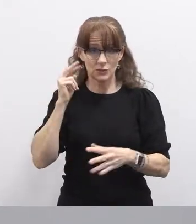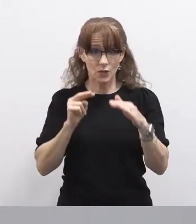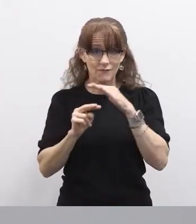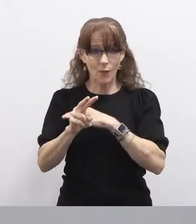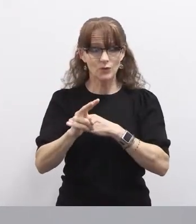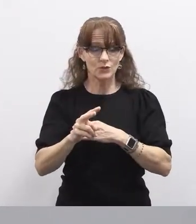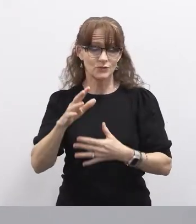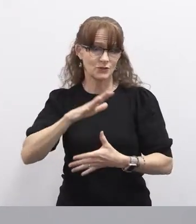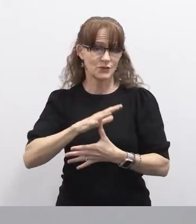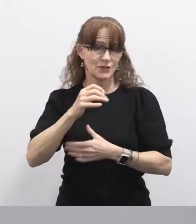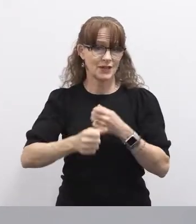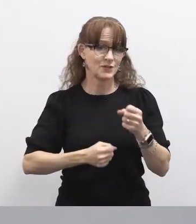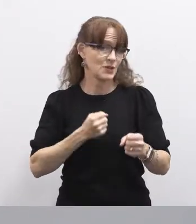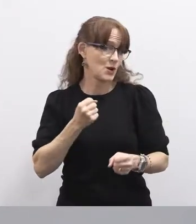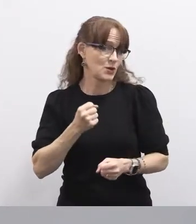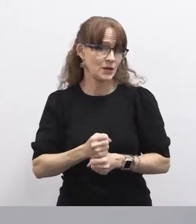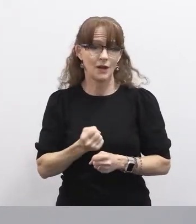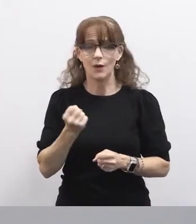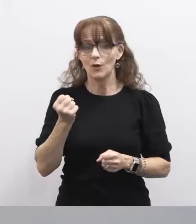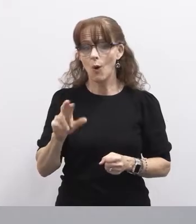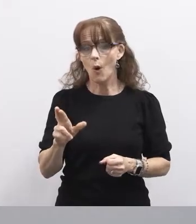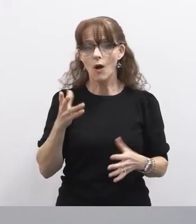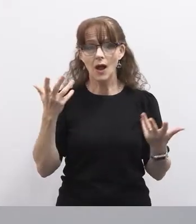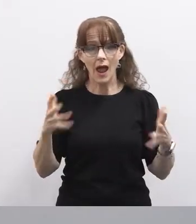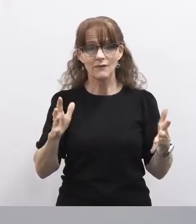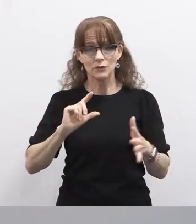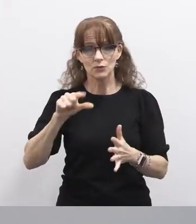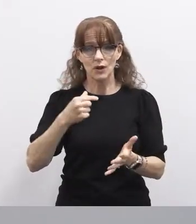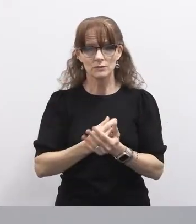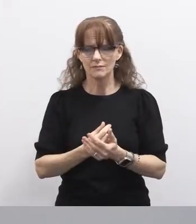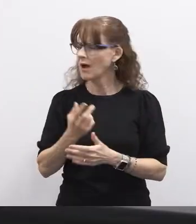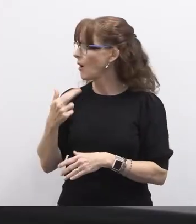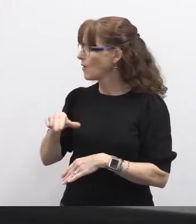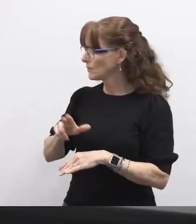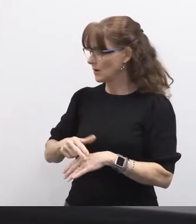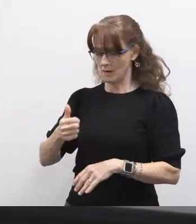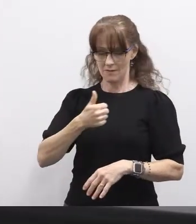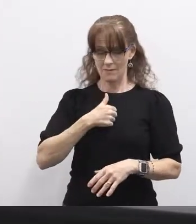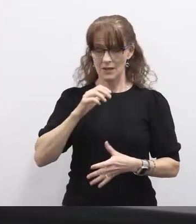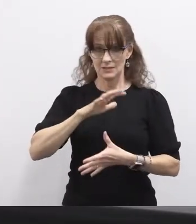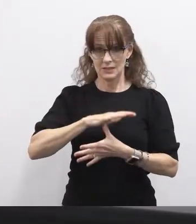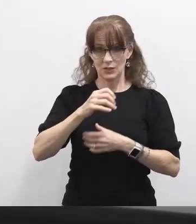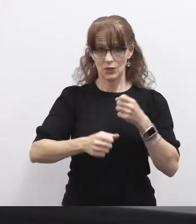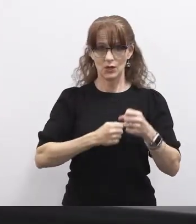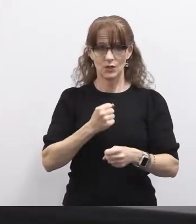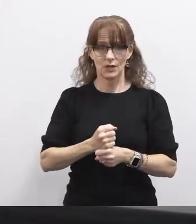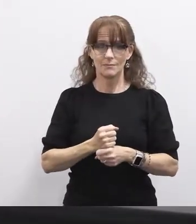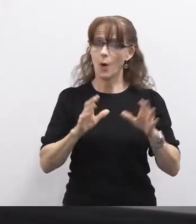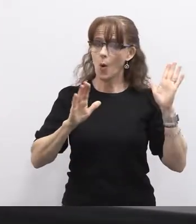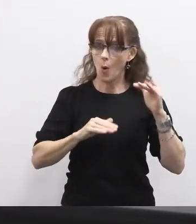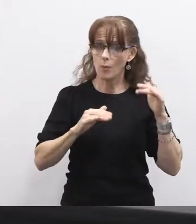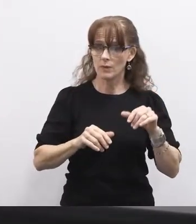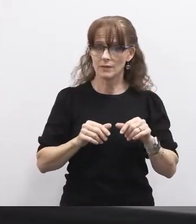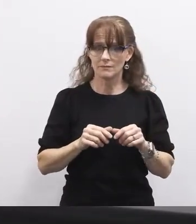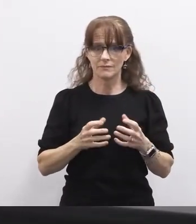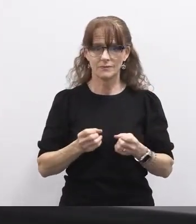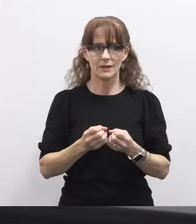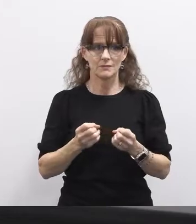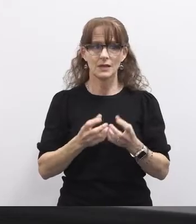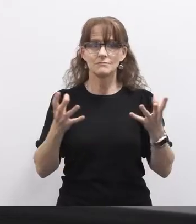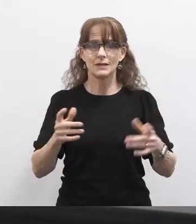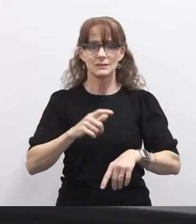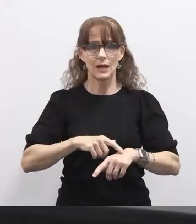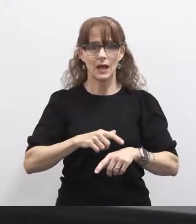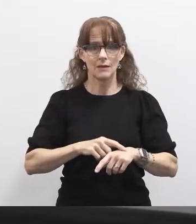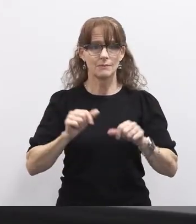forward to in your senior year and or after graduation? Of course. For my senior year, I'm hoping to spend as much time as I